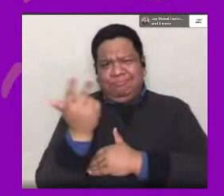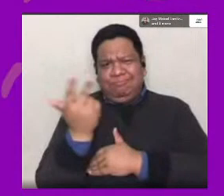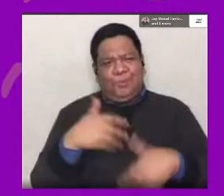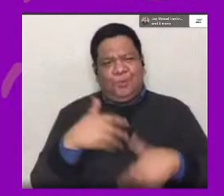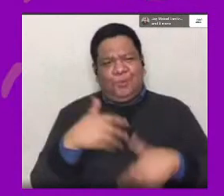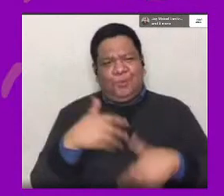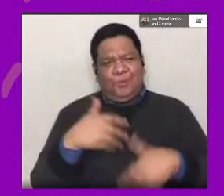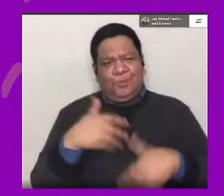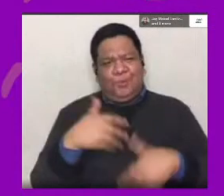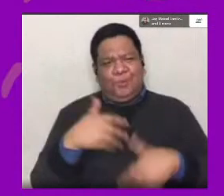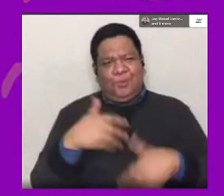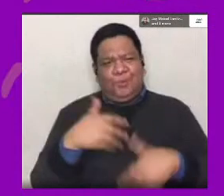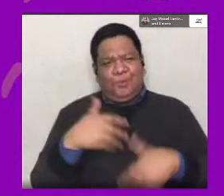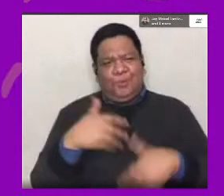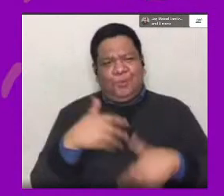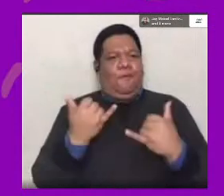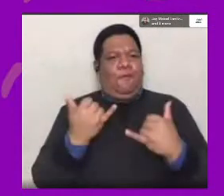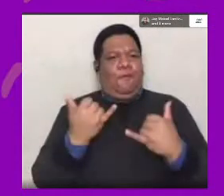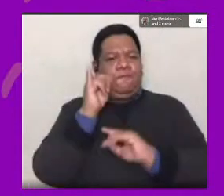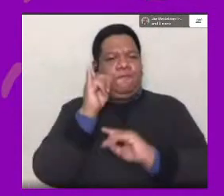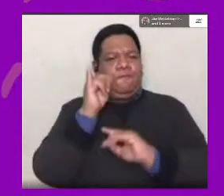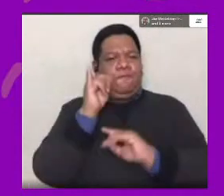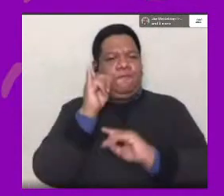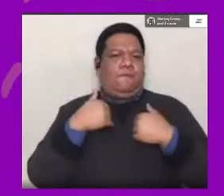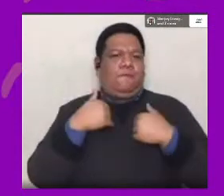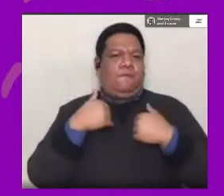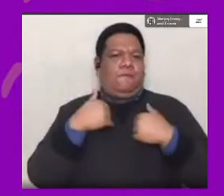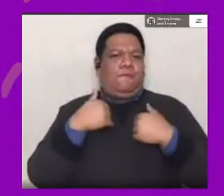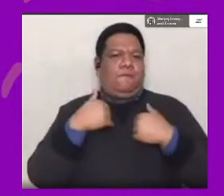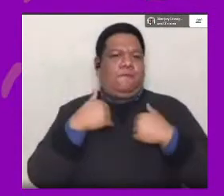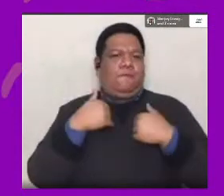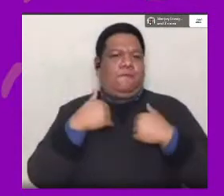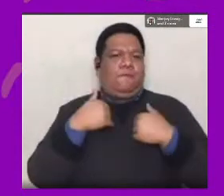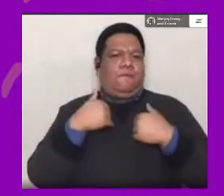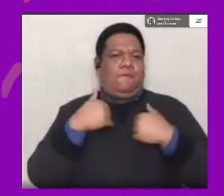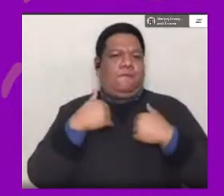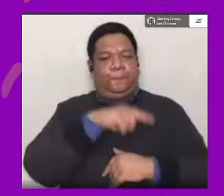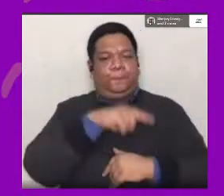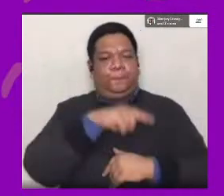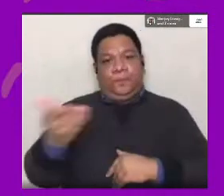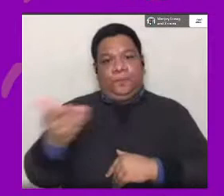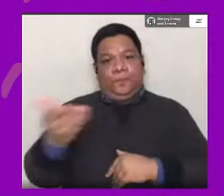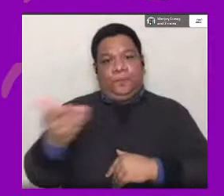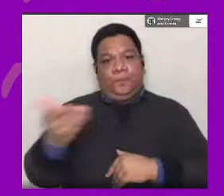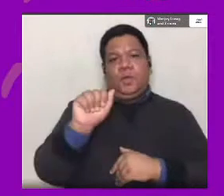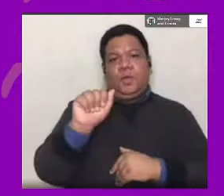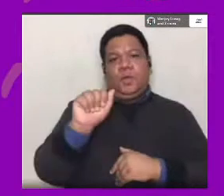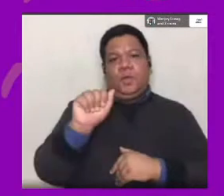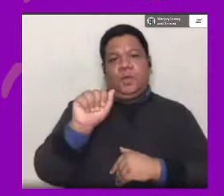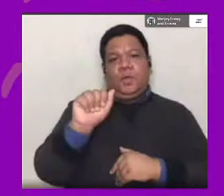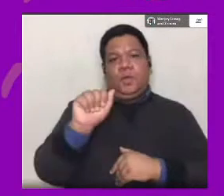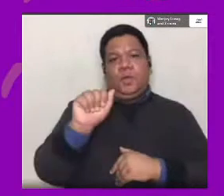has sent a video, which we are now going to show for you. So welcome to Mr. Alex Smith.